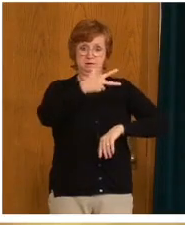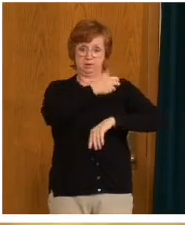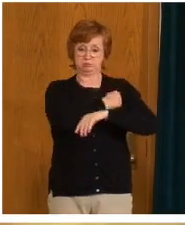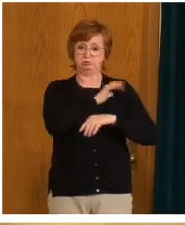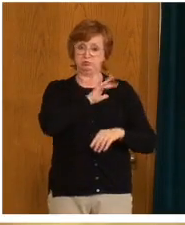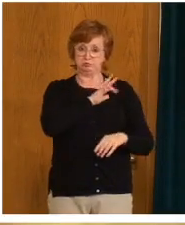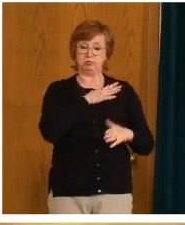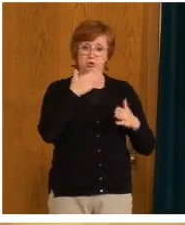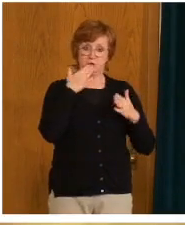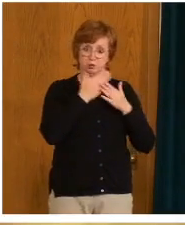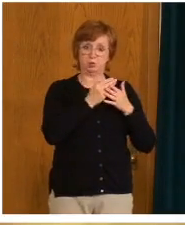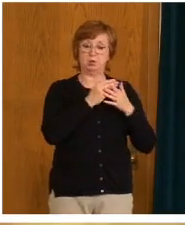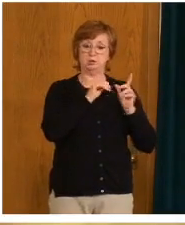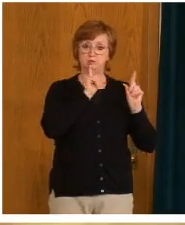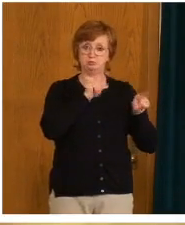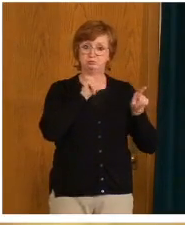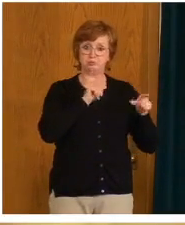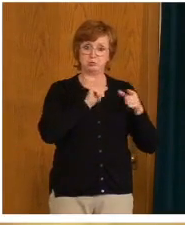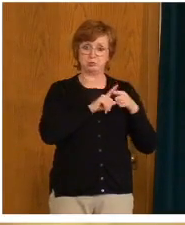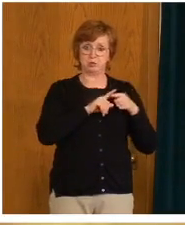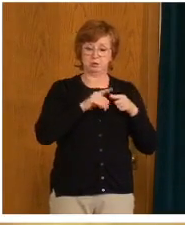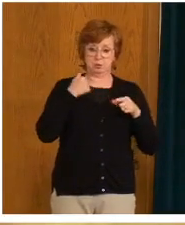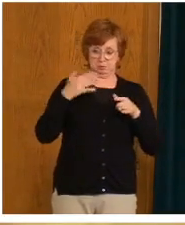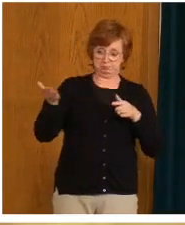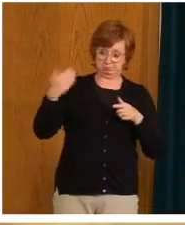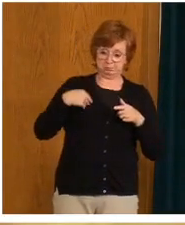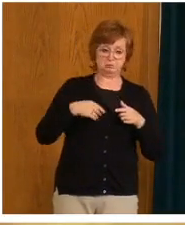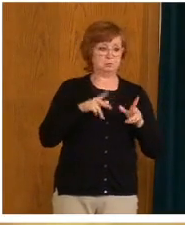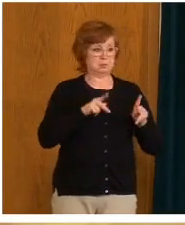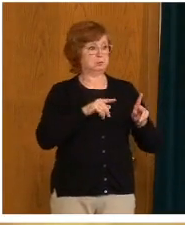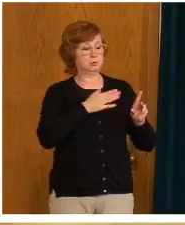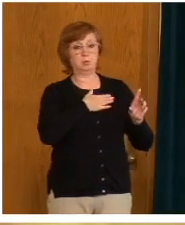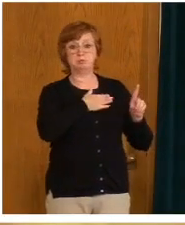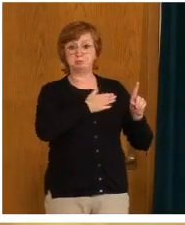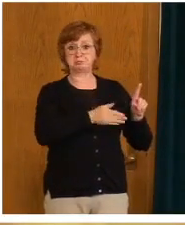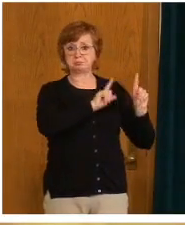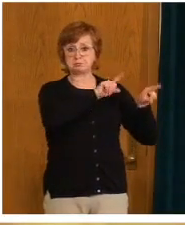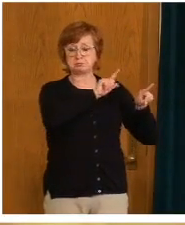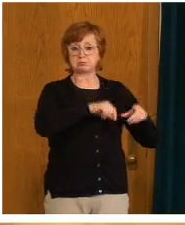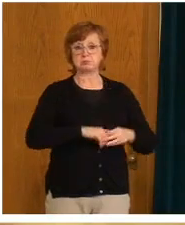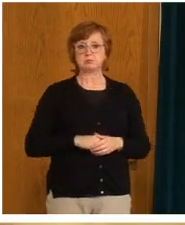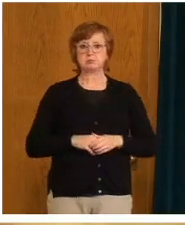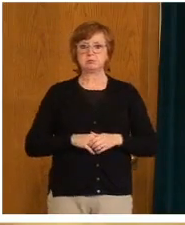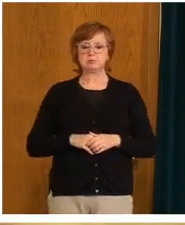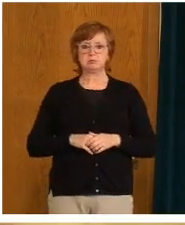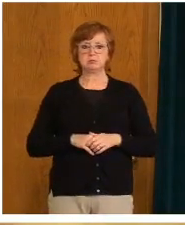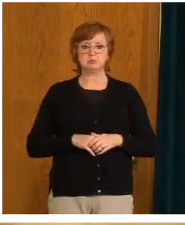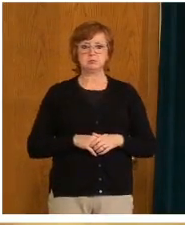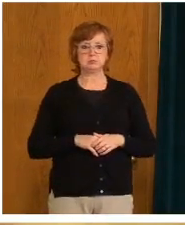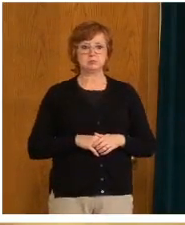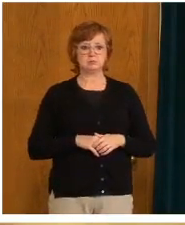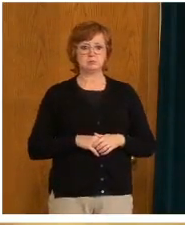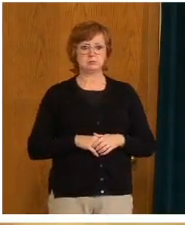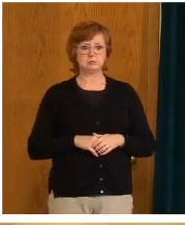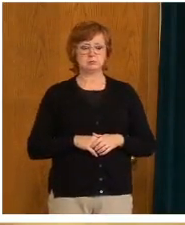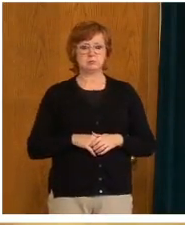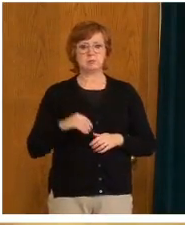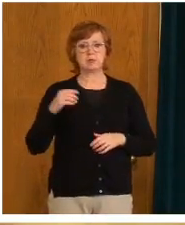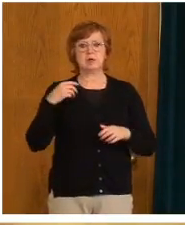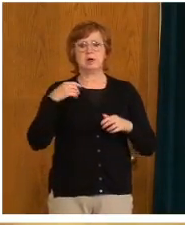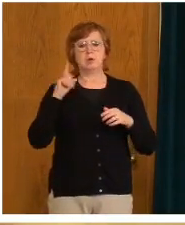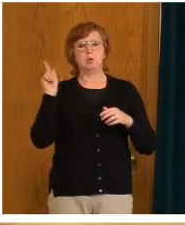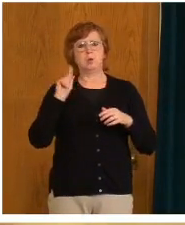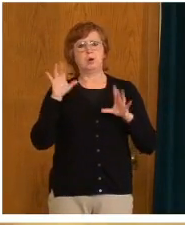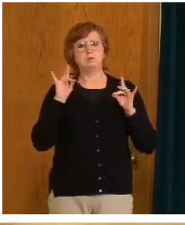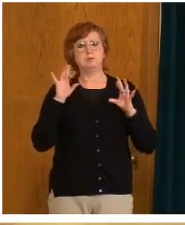it as a strong response to the measures ultimately that we've had to deal with over the course of the past year, not just here in this province, but